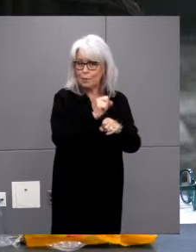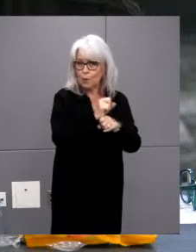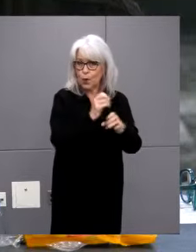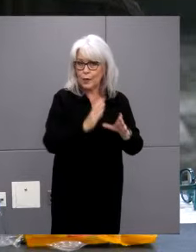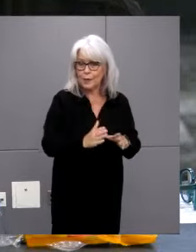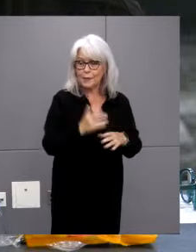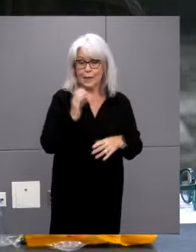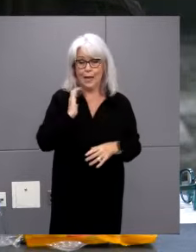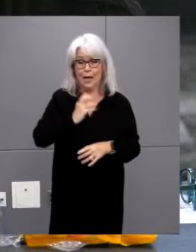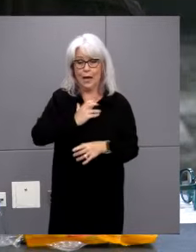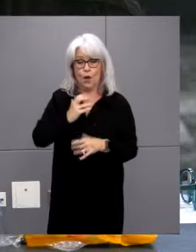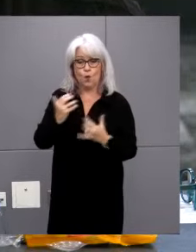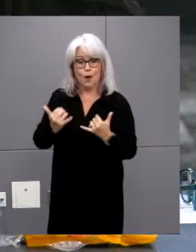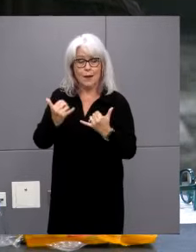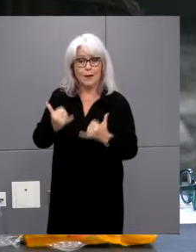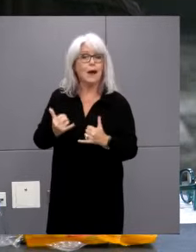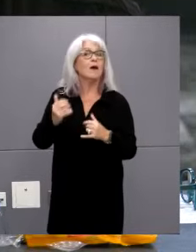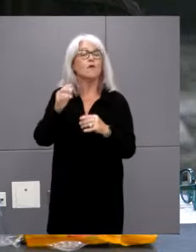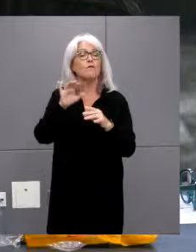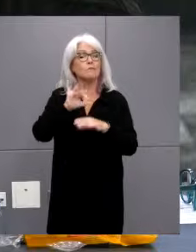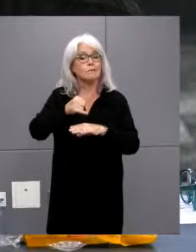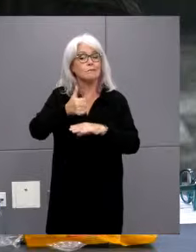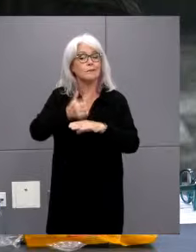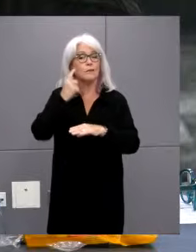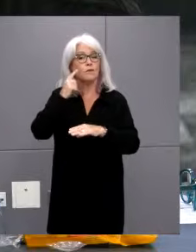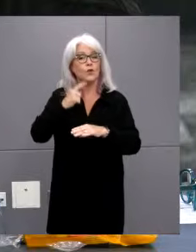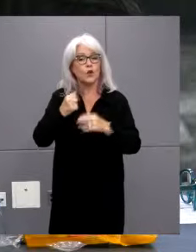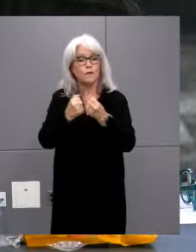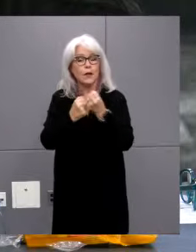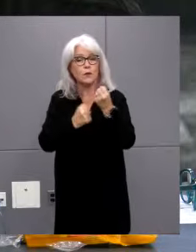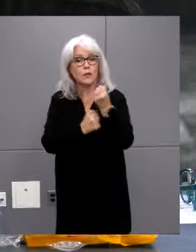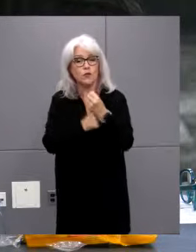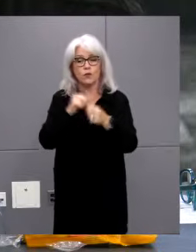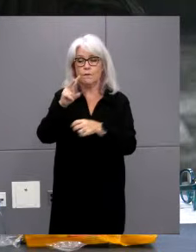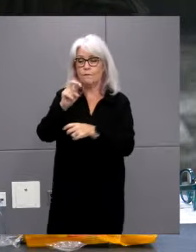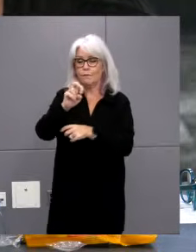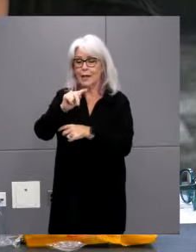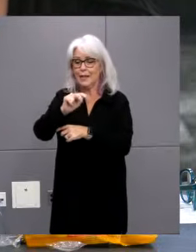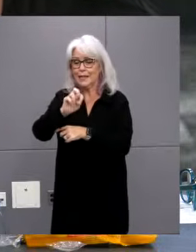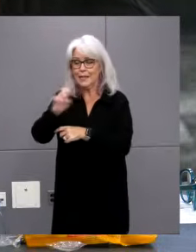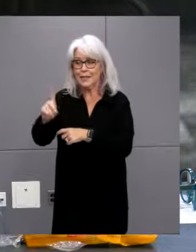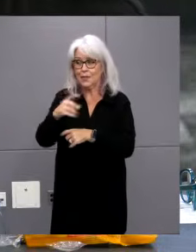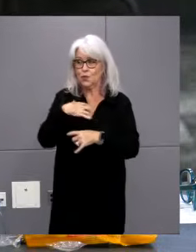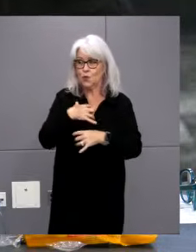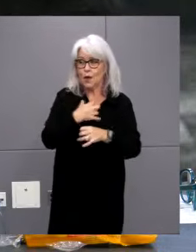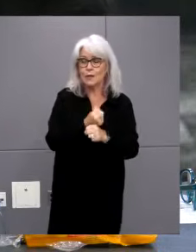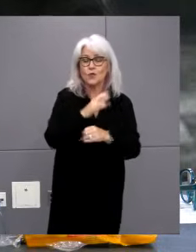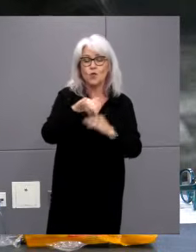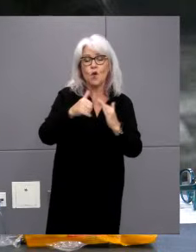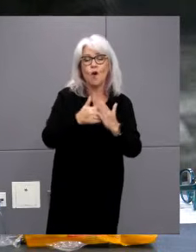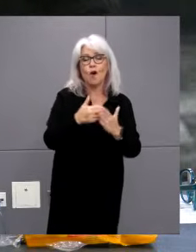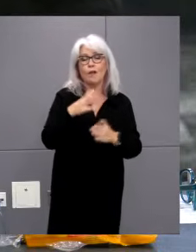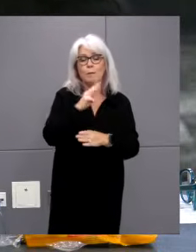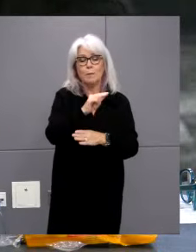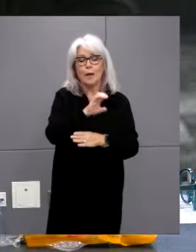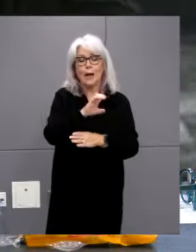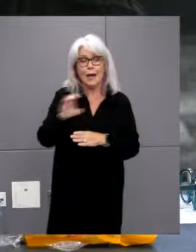Our current security framework is built upon a foundation of vetted trust. All Mott Community College